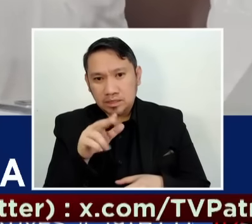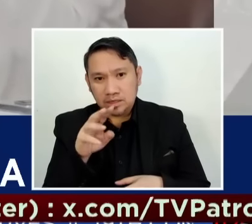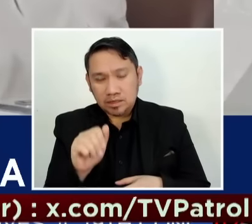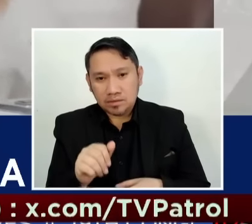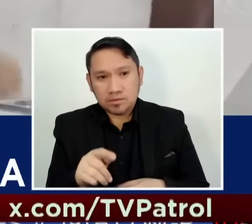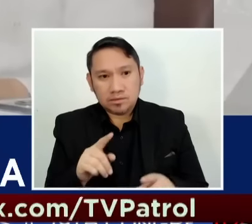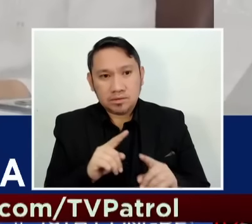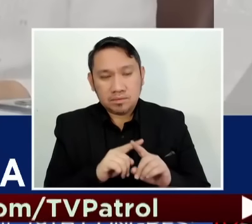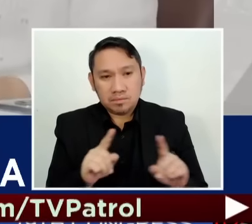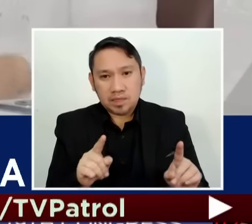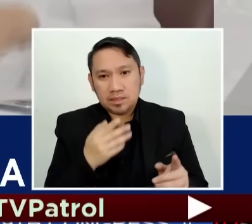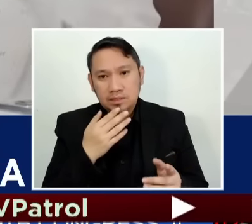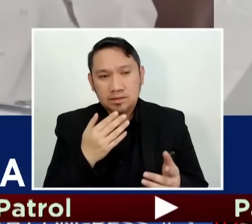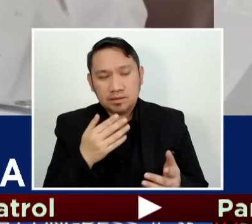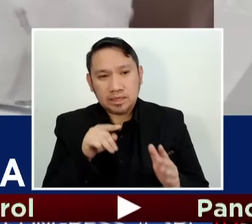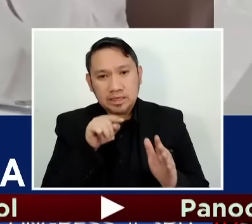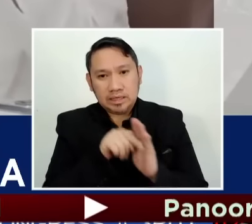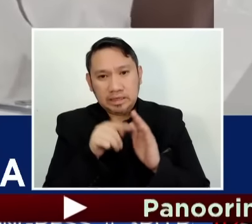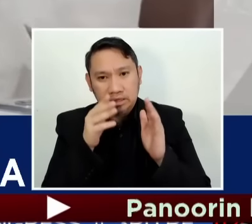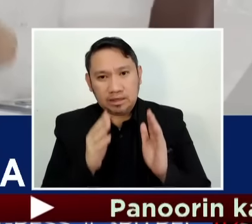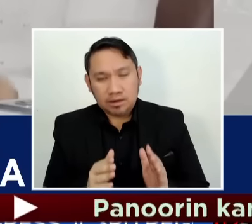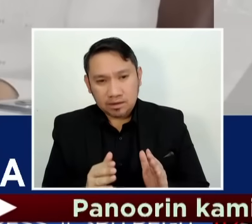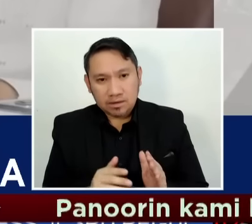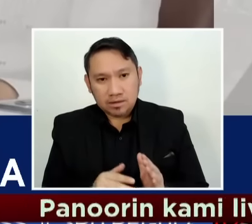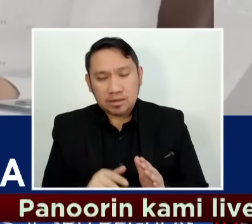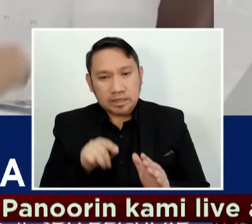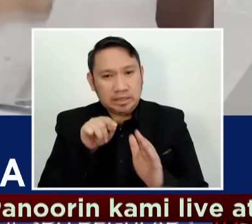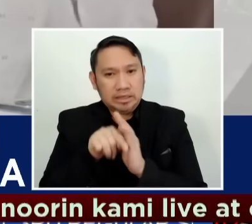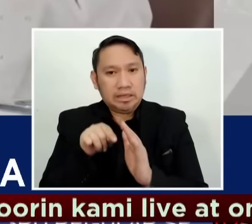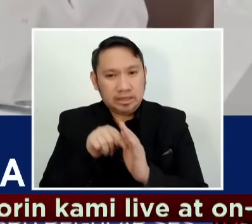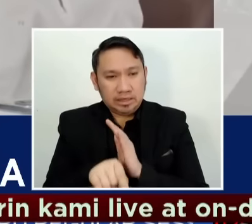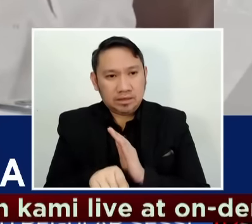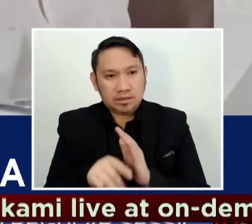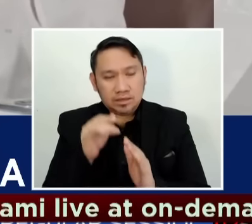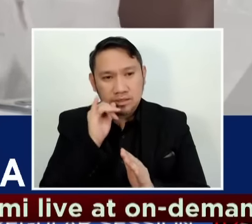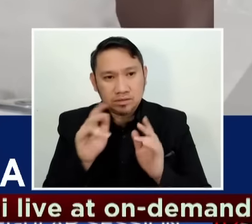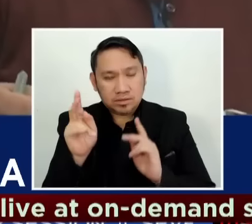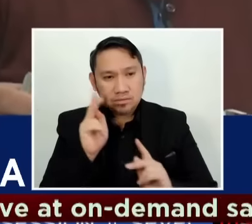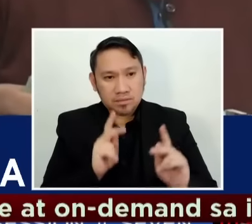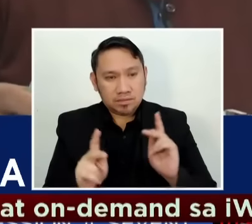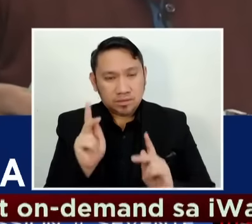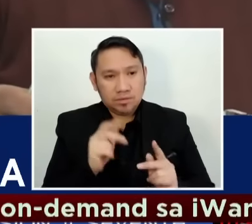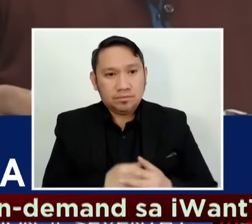ruthless killer, killing without mercy innocent people.